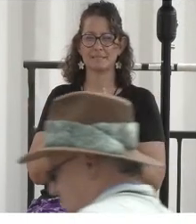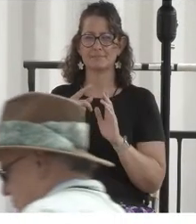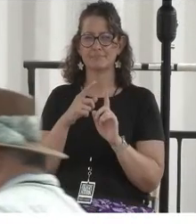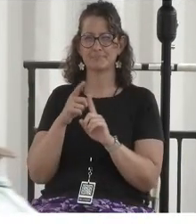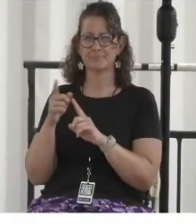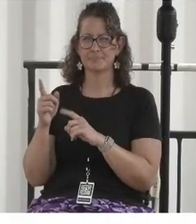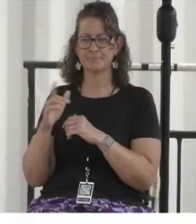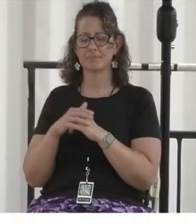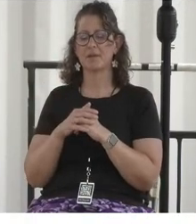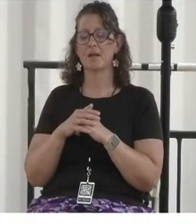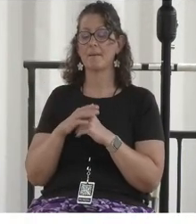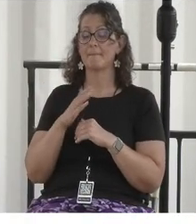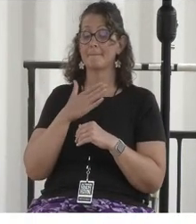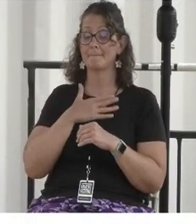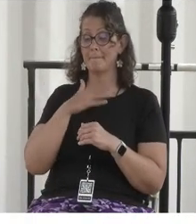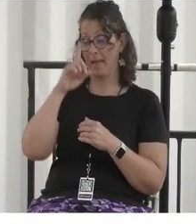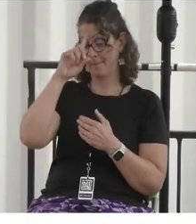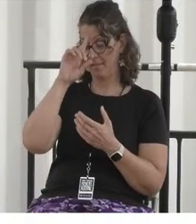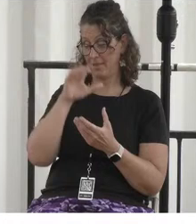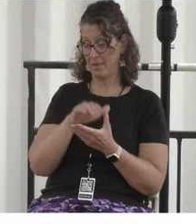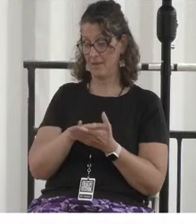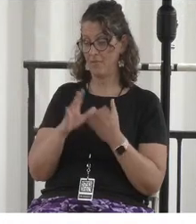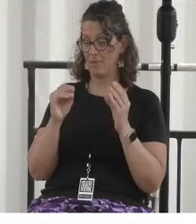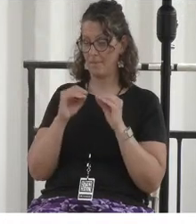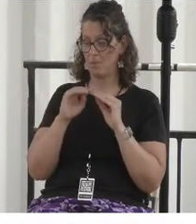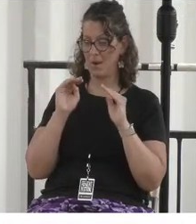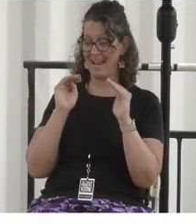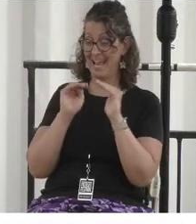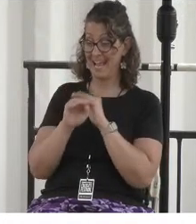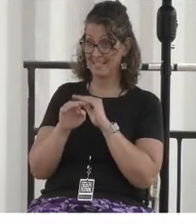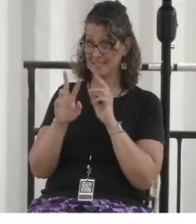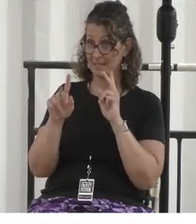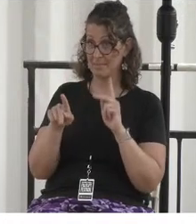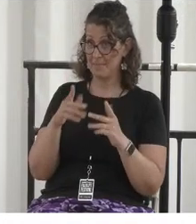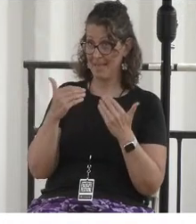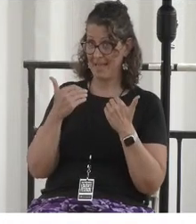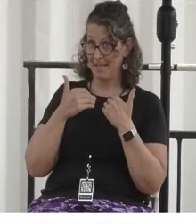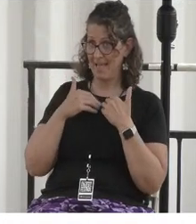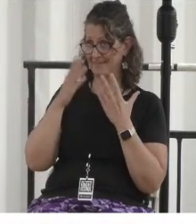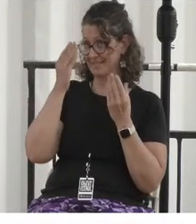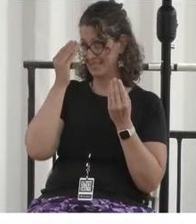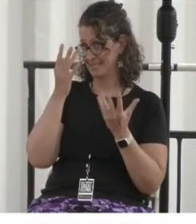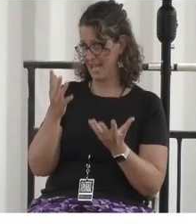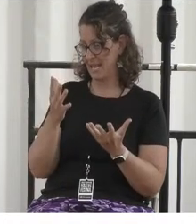that the more access that people can have to their data, the